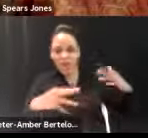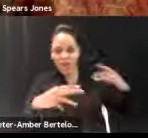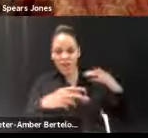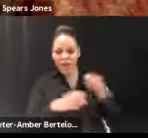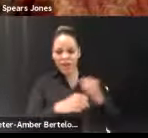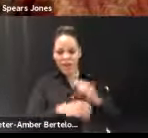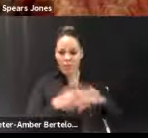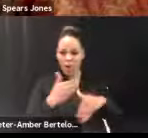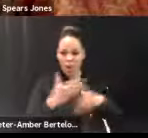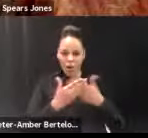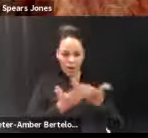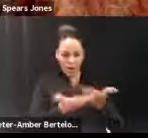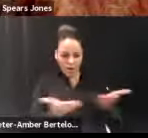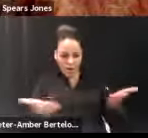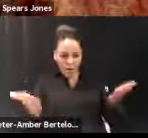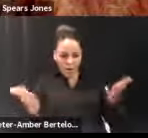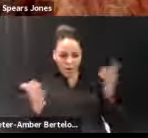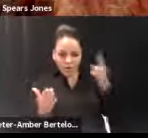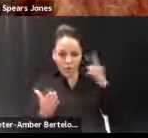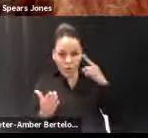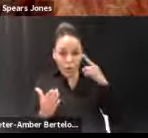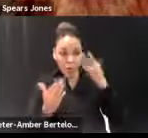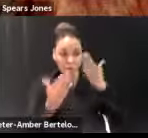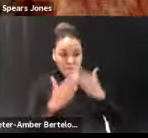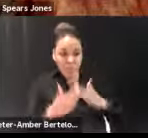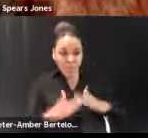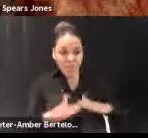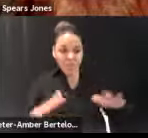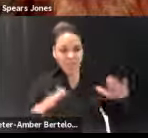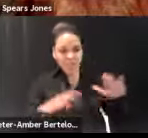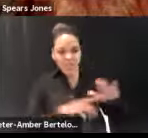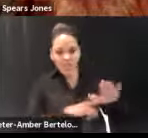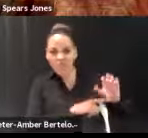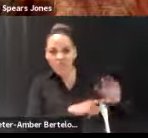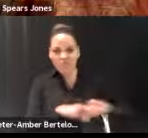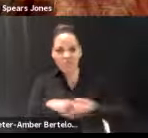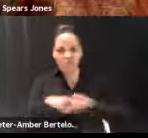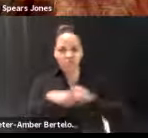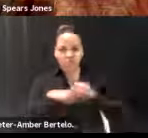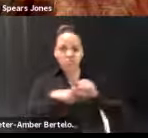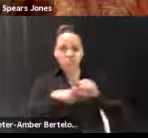all made so that peace will end and terror return.